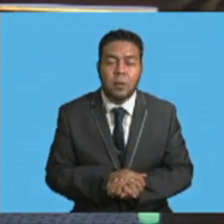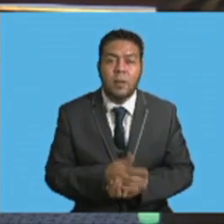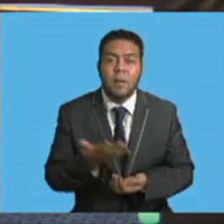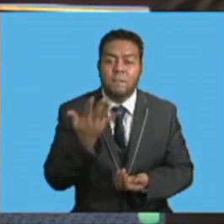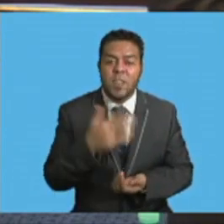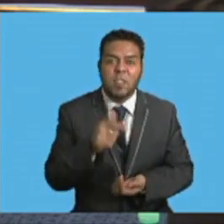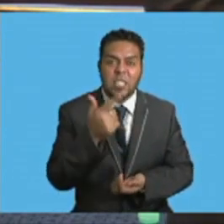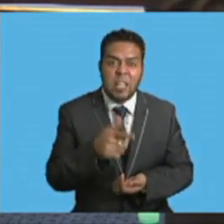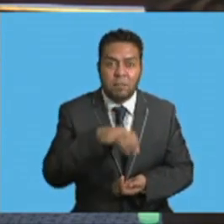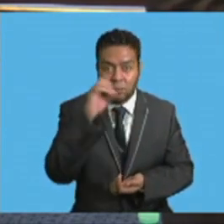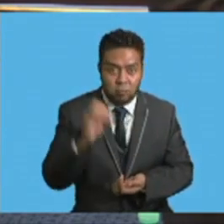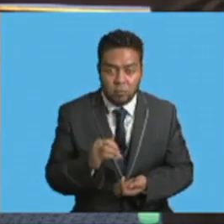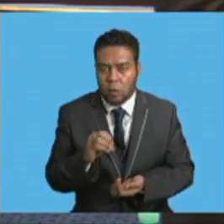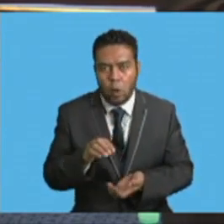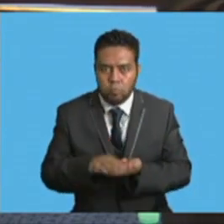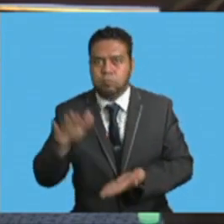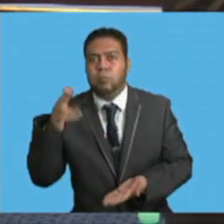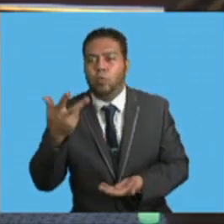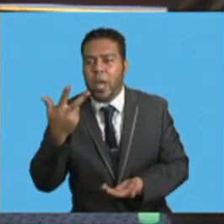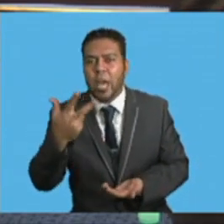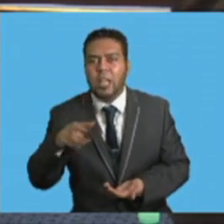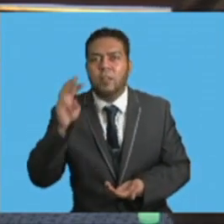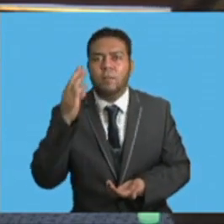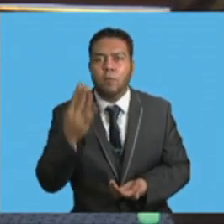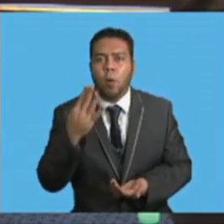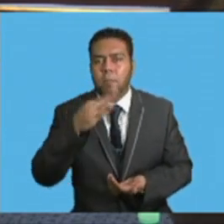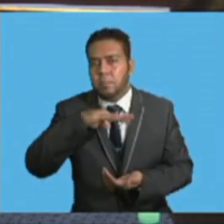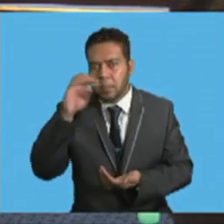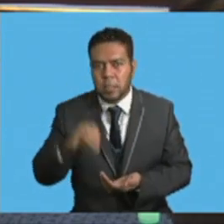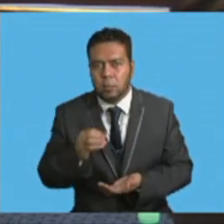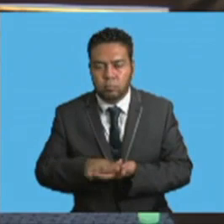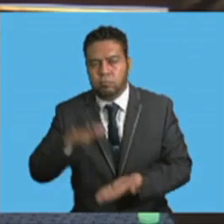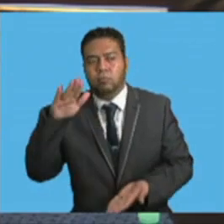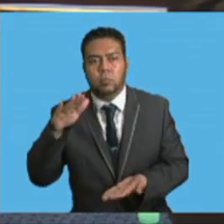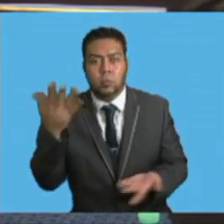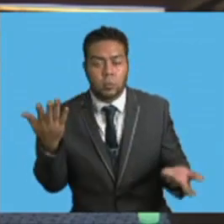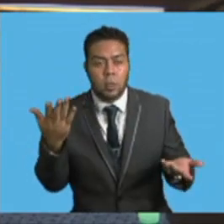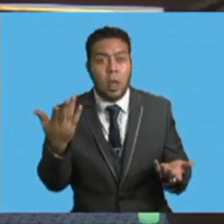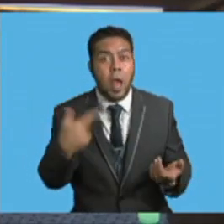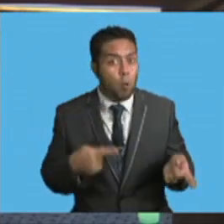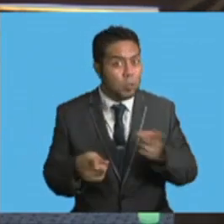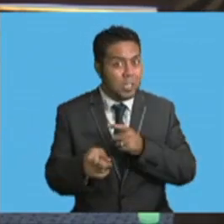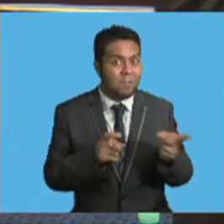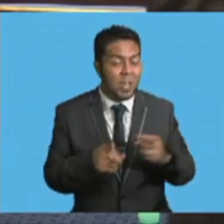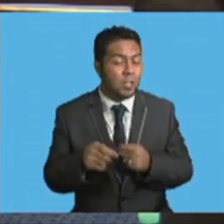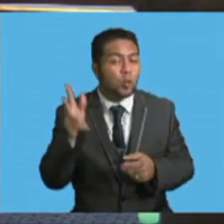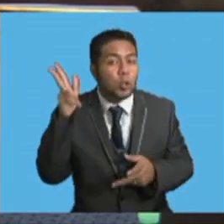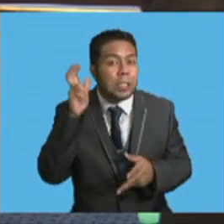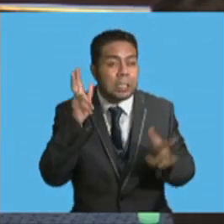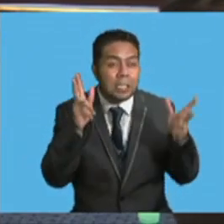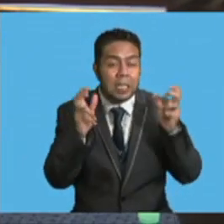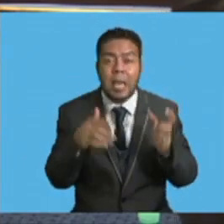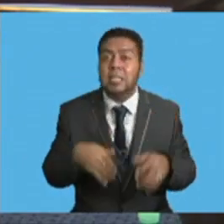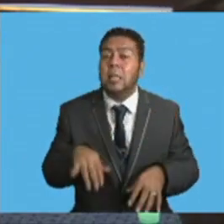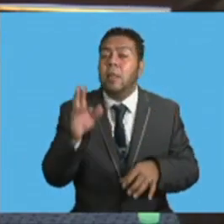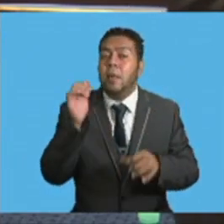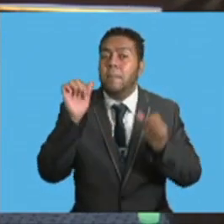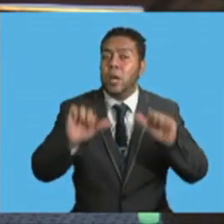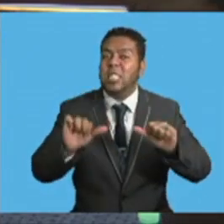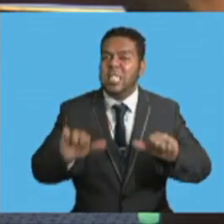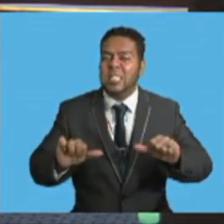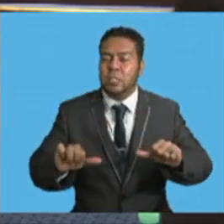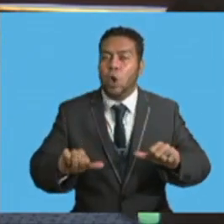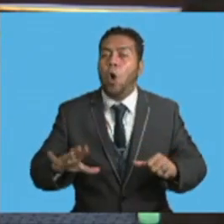according to the clinical demand of their on-call commitment. Honorable Speaker, I was invited to listen as President of Fiji Medical